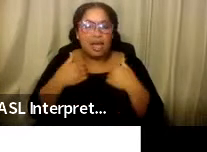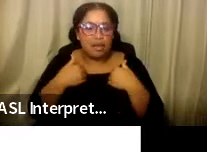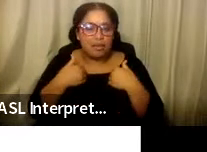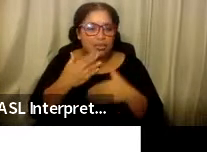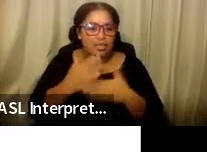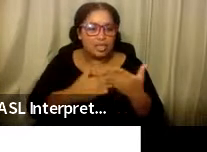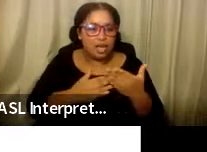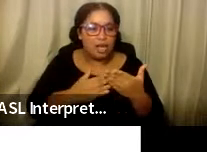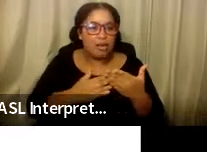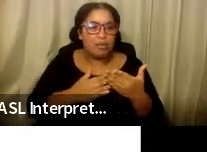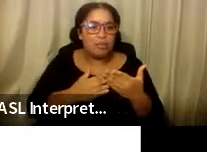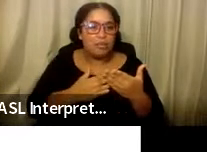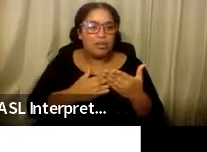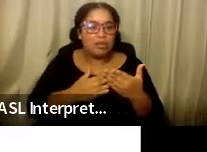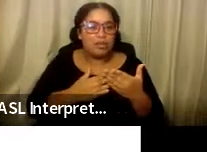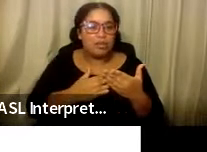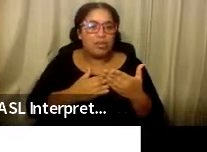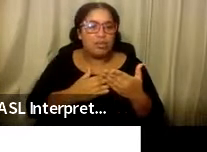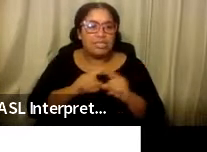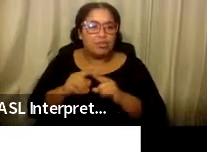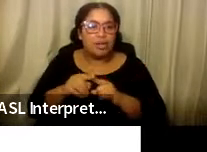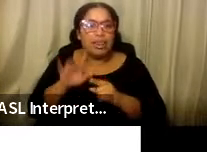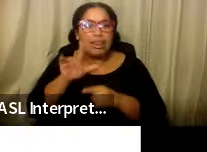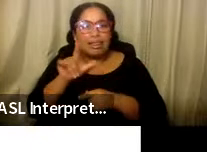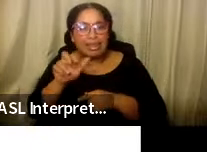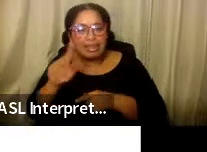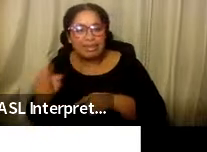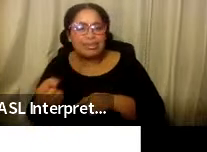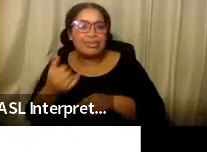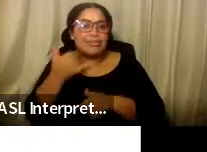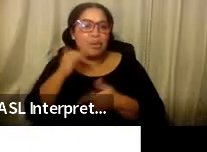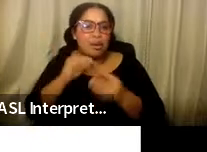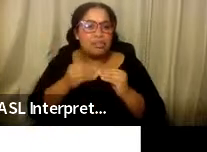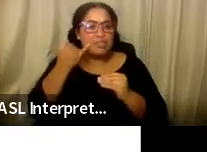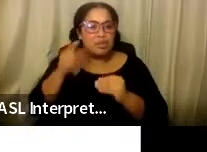clients that need access to therapeutics, here's some